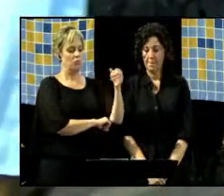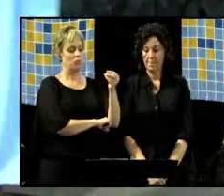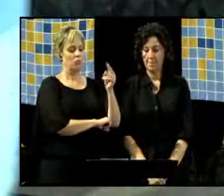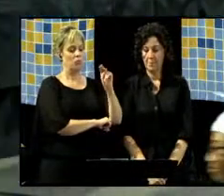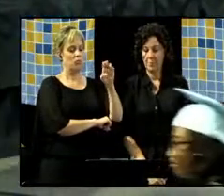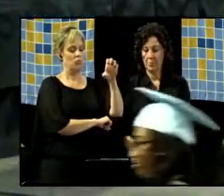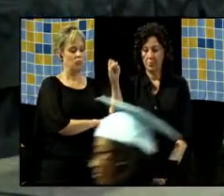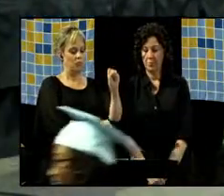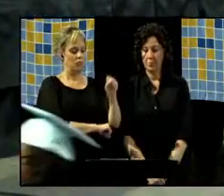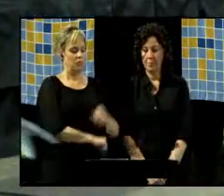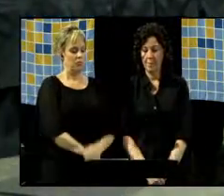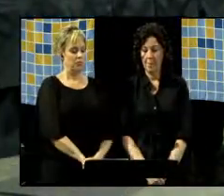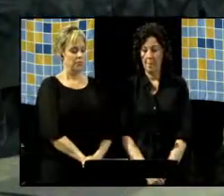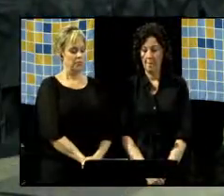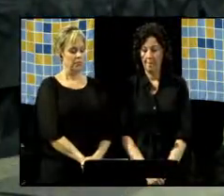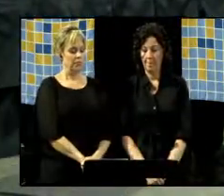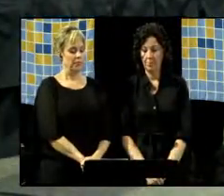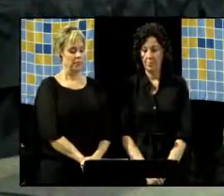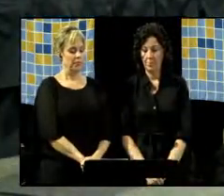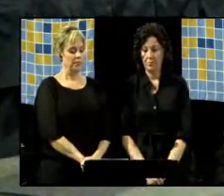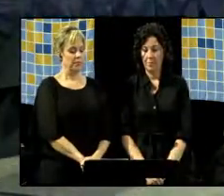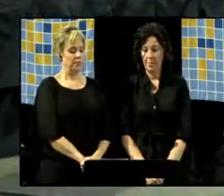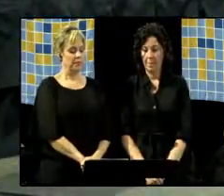Armani Jones.